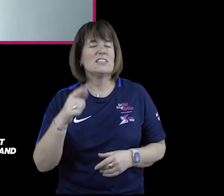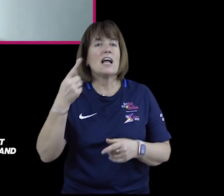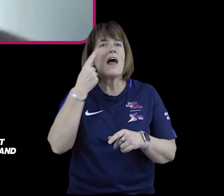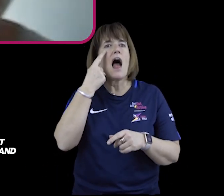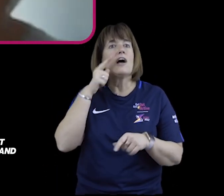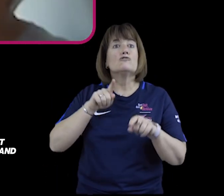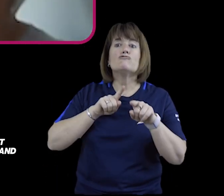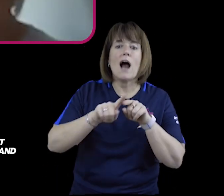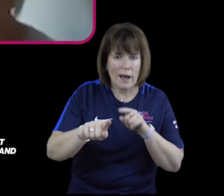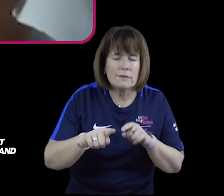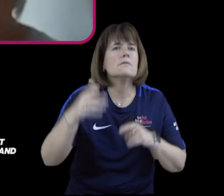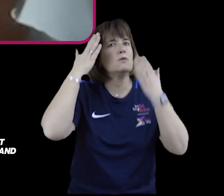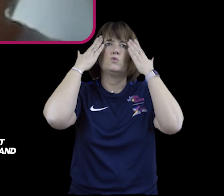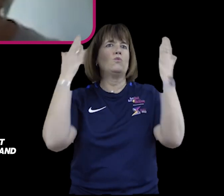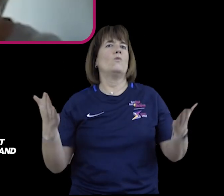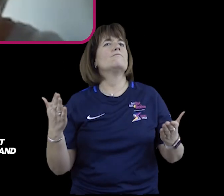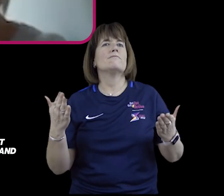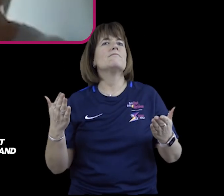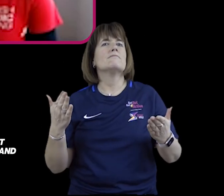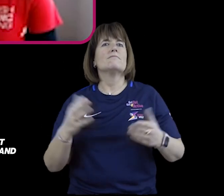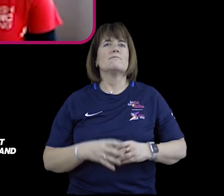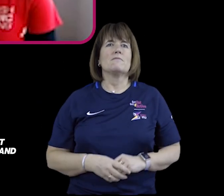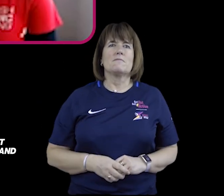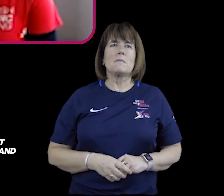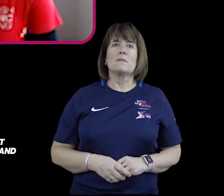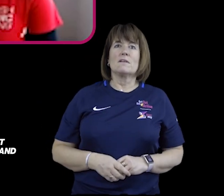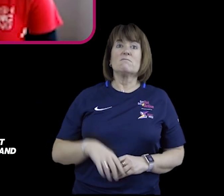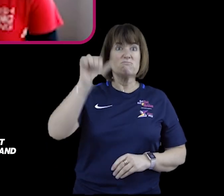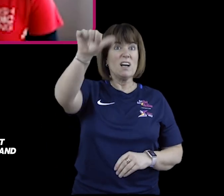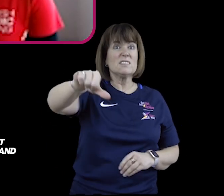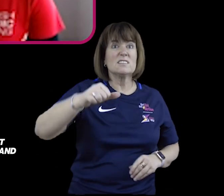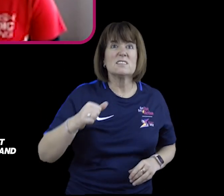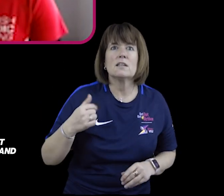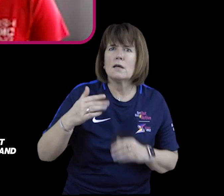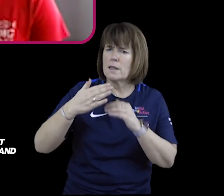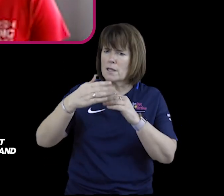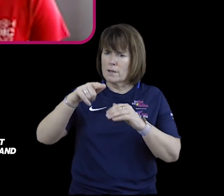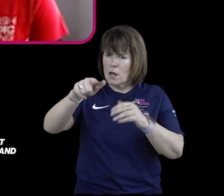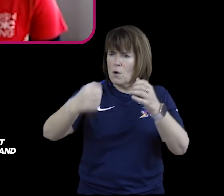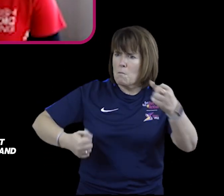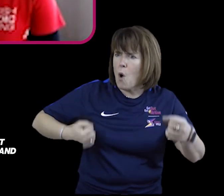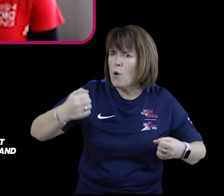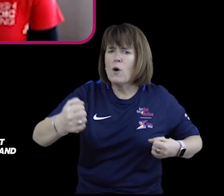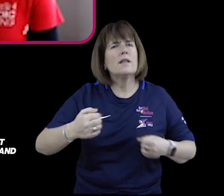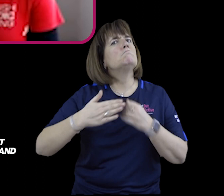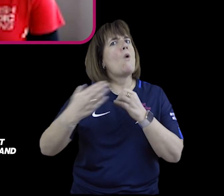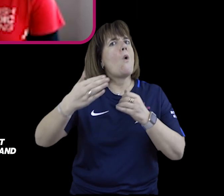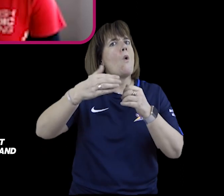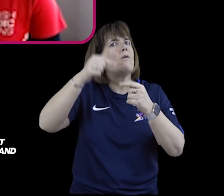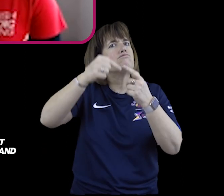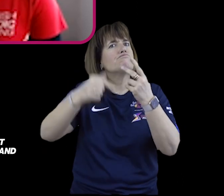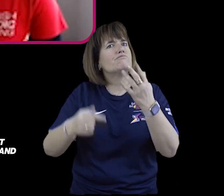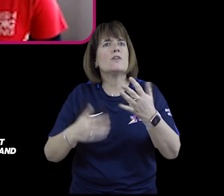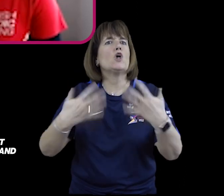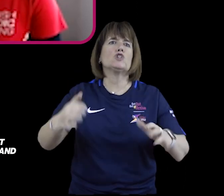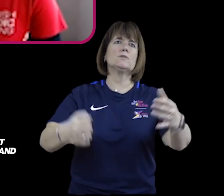Until they try it, they don't know. And Yes. But people say to you, Allyson, there's more to it than